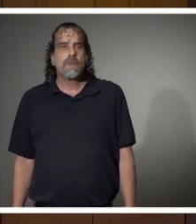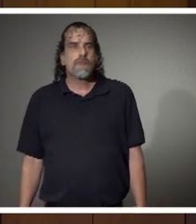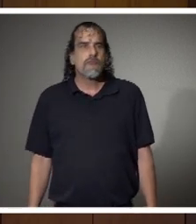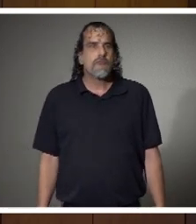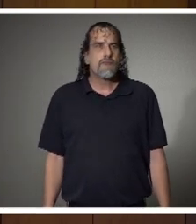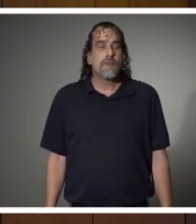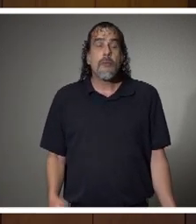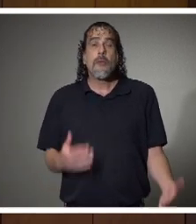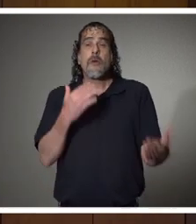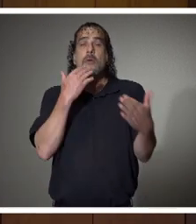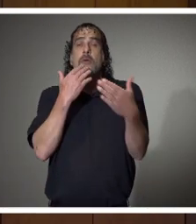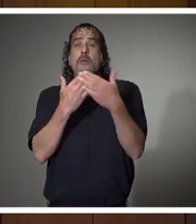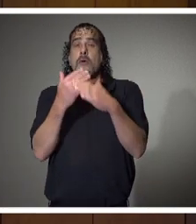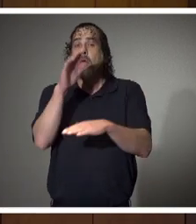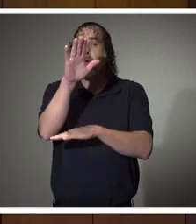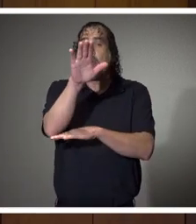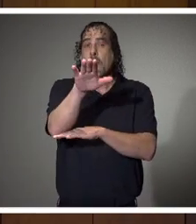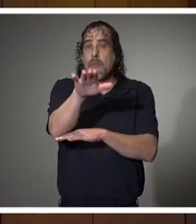Good afternoon.